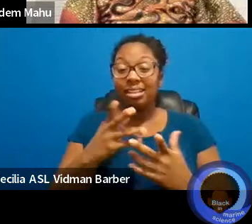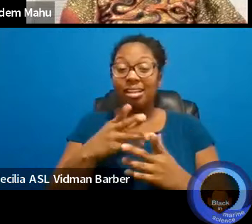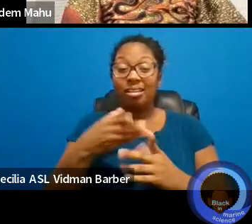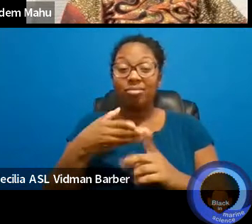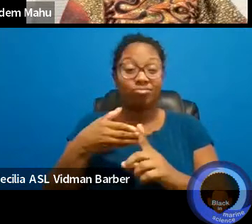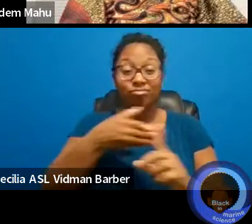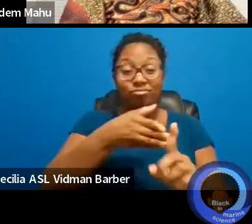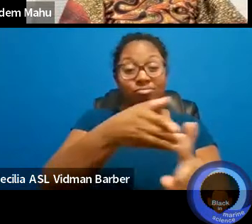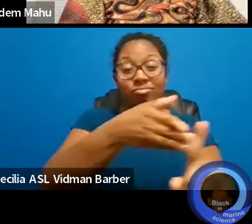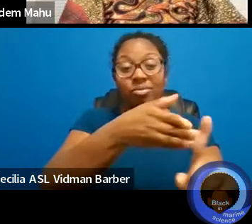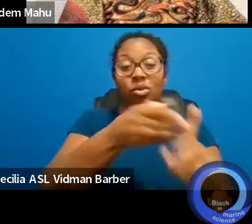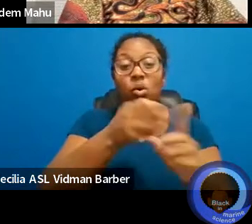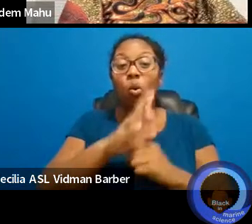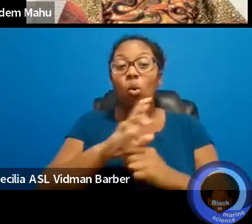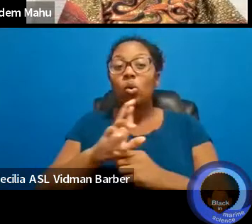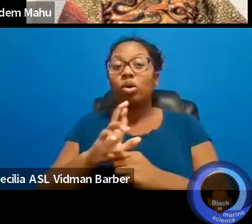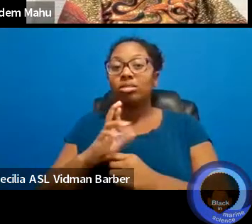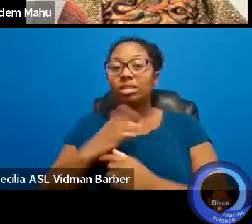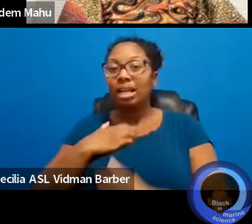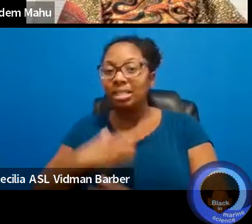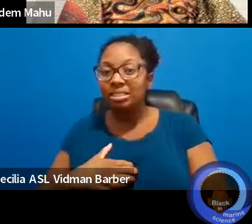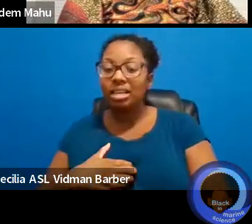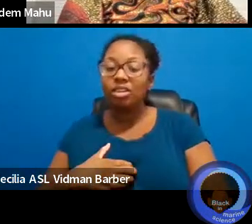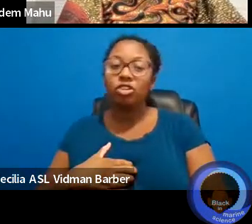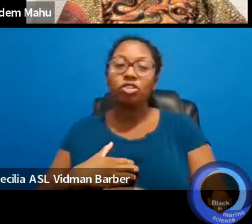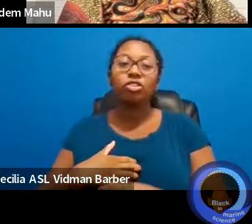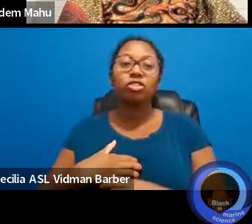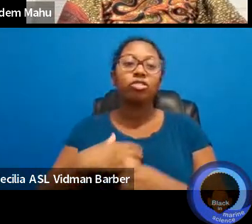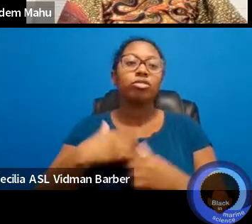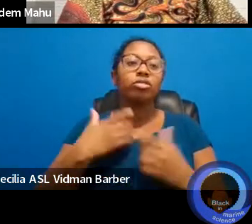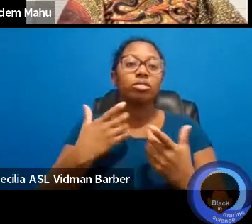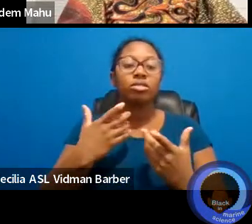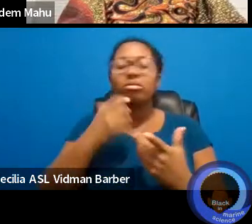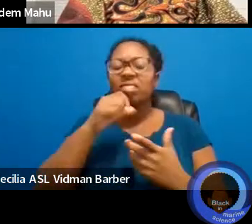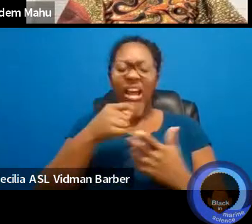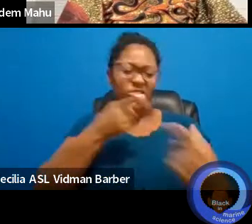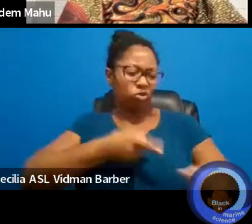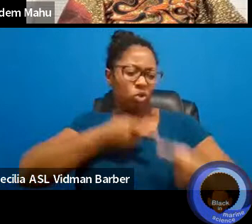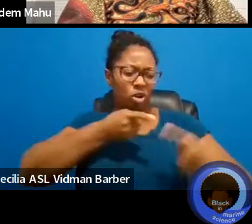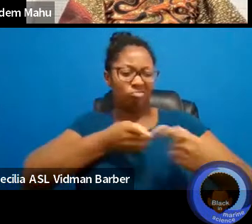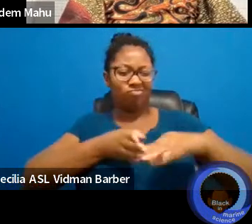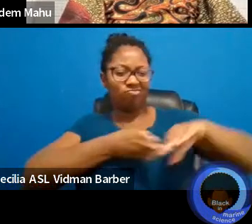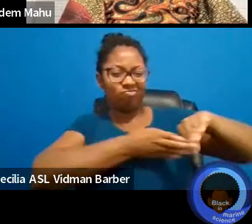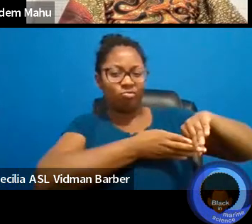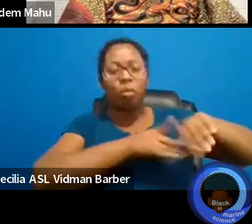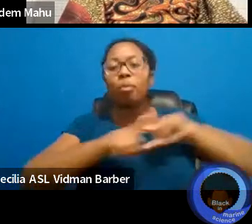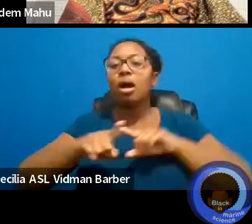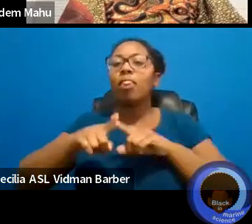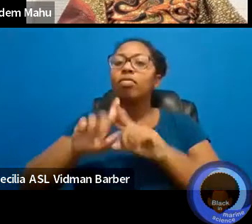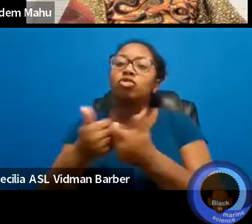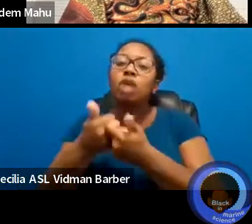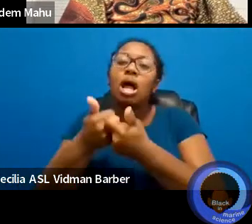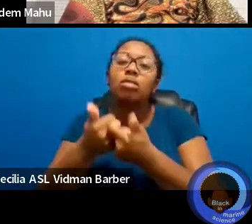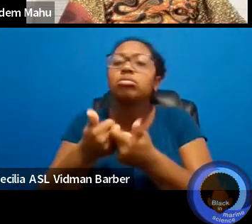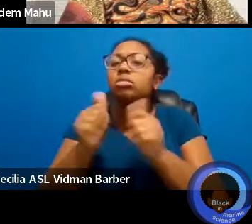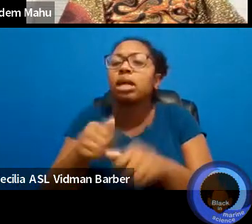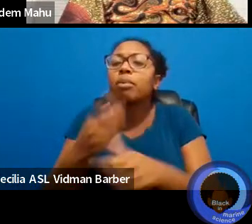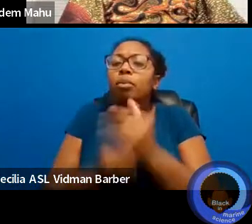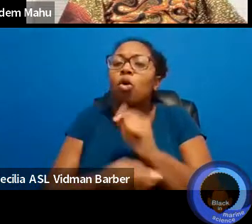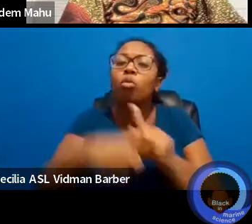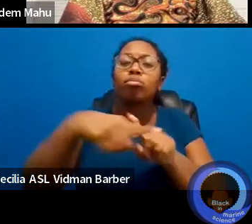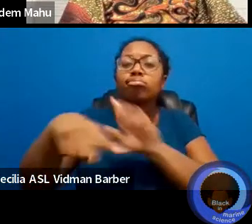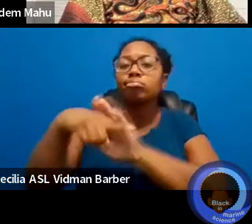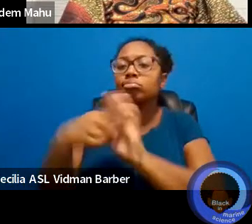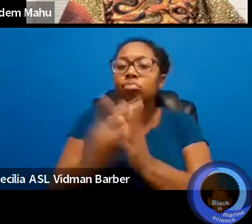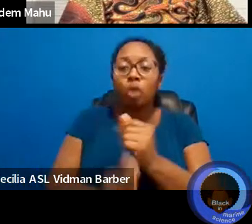say struggles because struggles is a negative connotation, but more of the challenges, that can be positive or negative. All right,